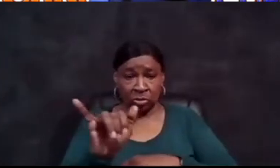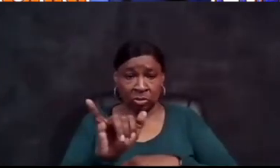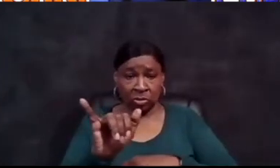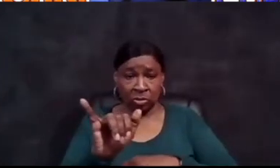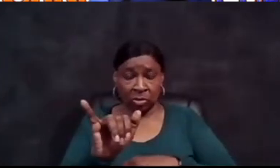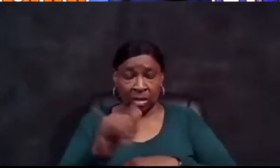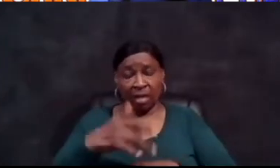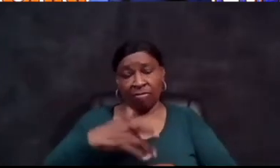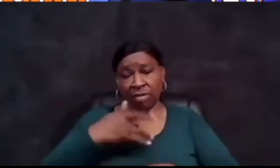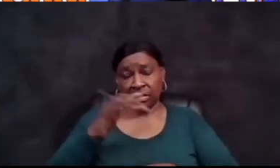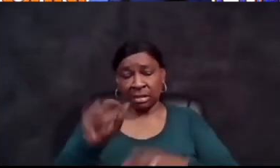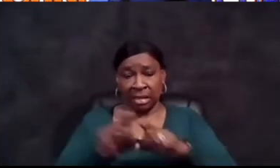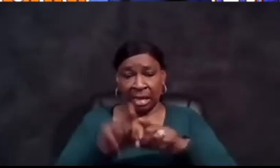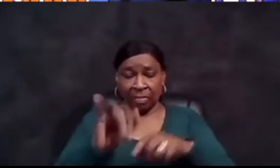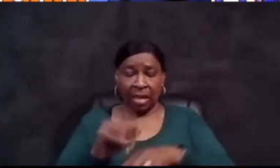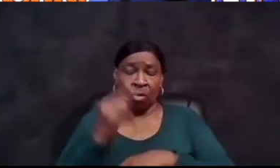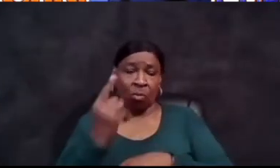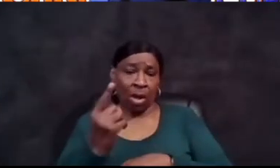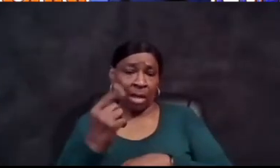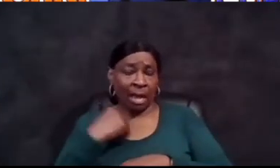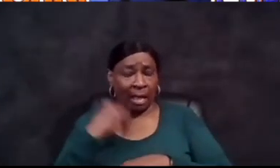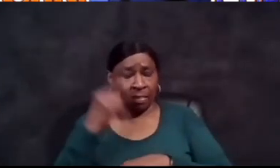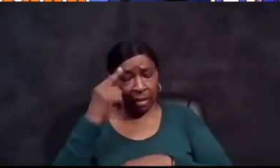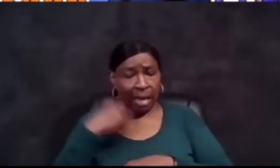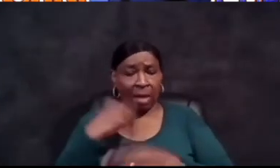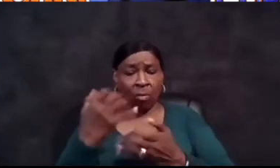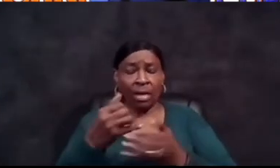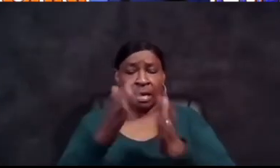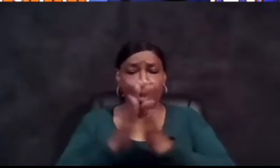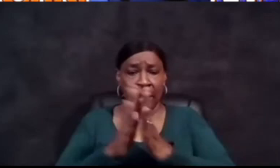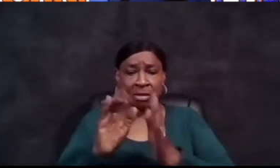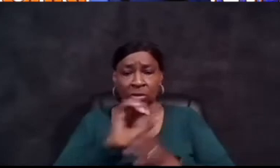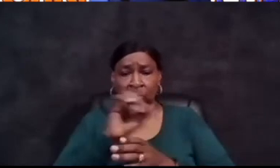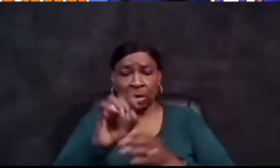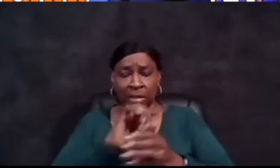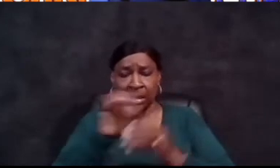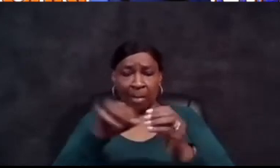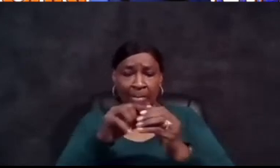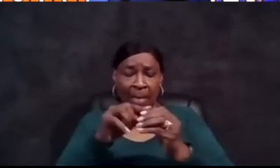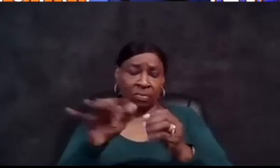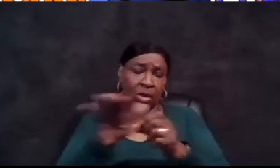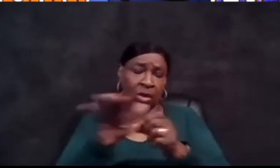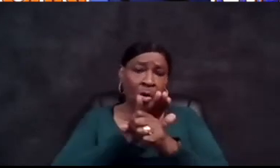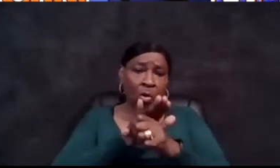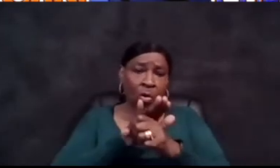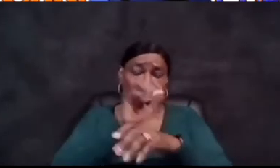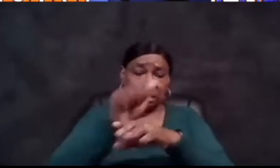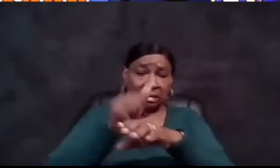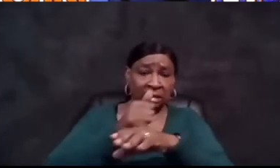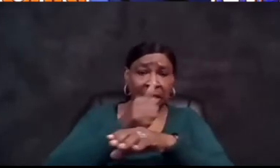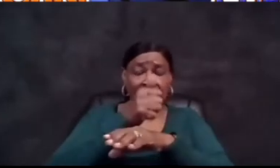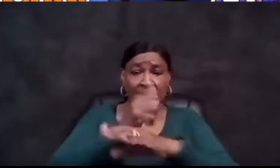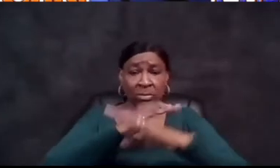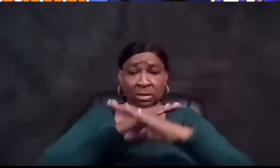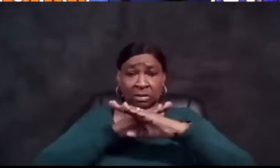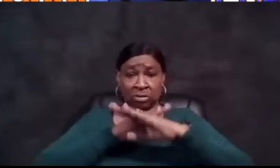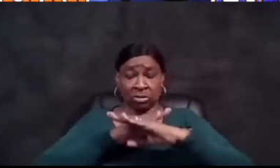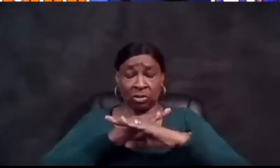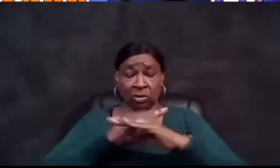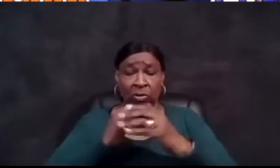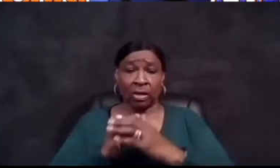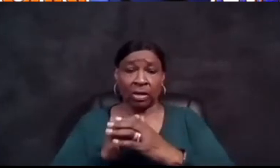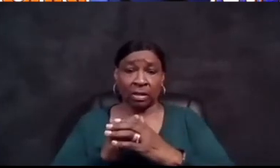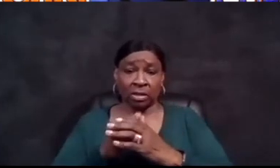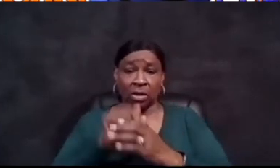So one, I think I want to ask a question about like just the whole framework of deterrence that is